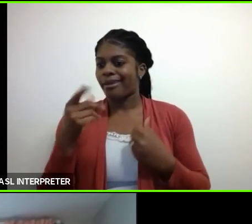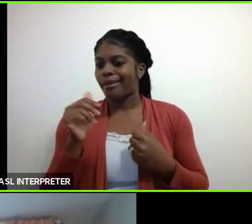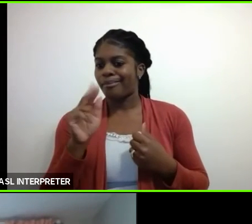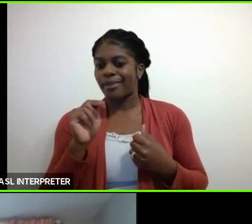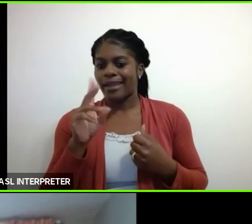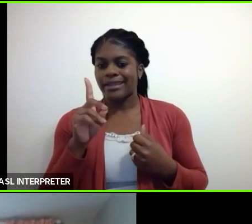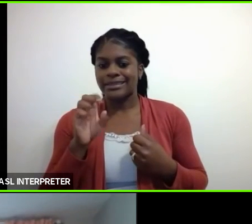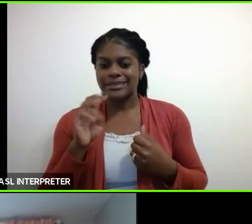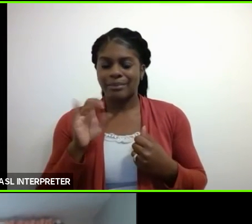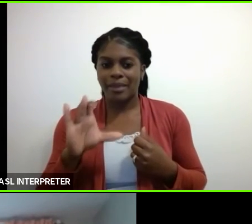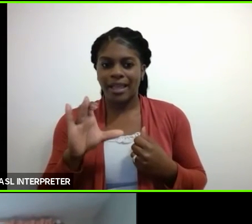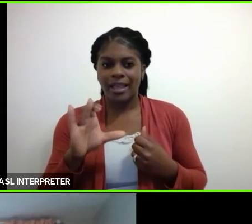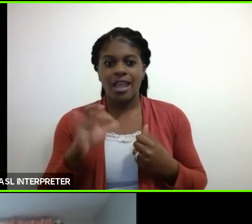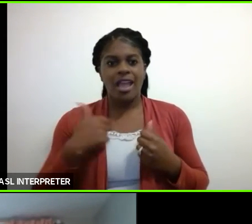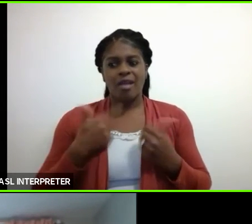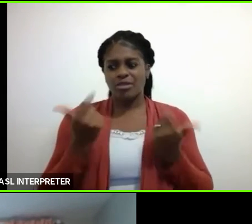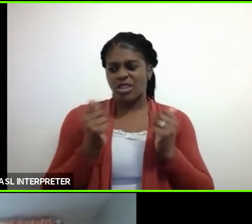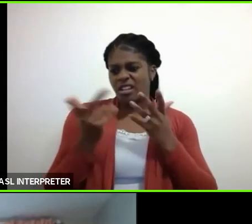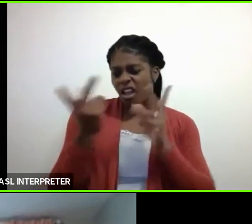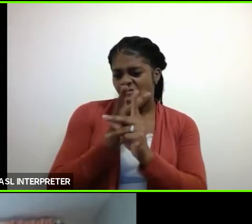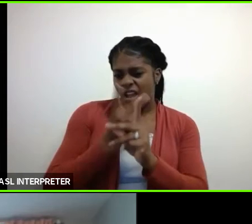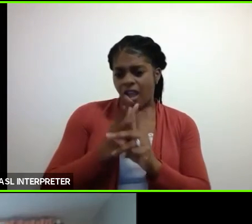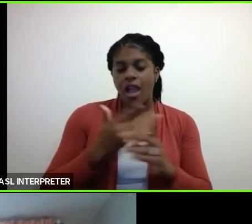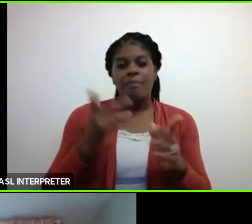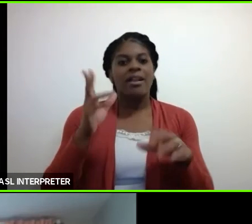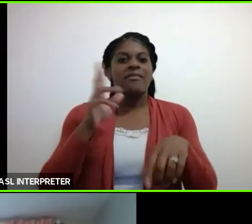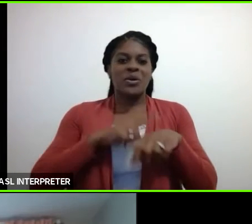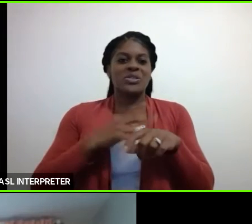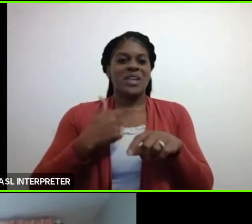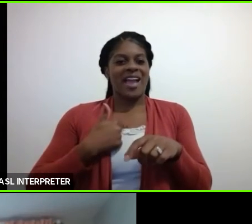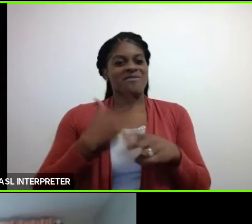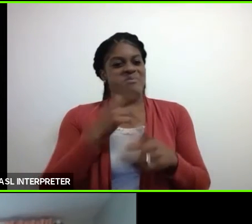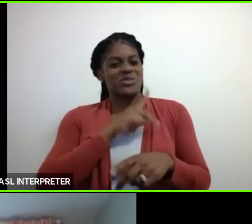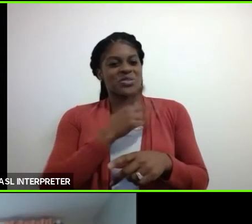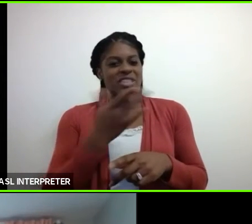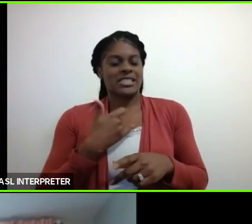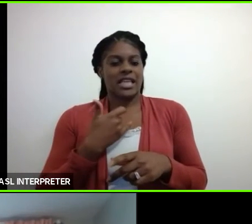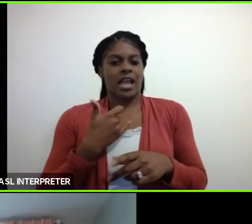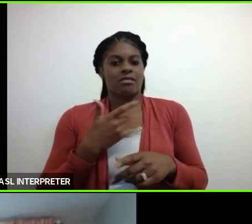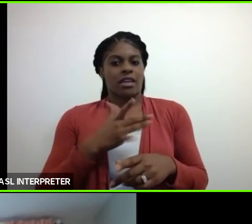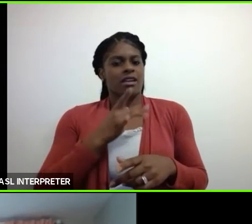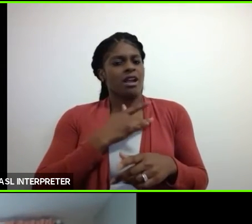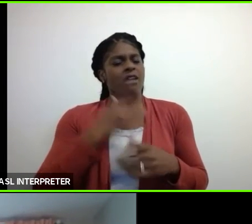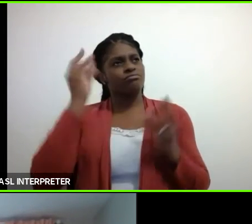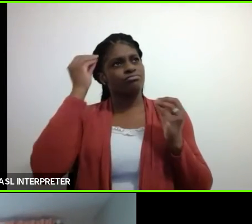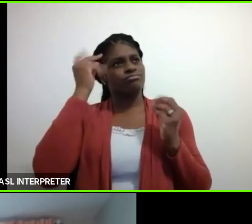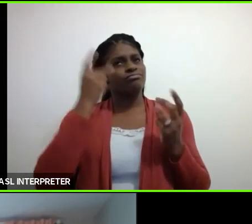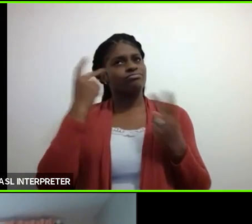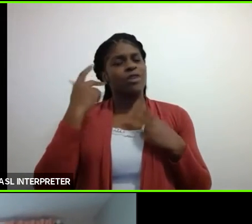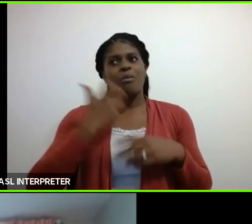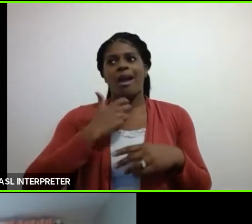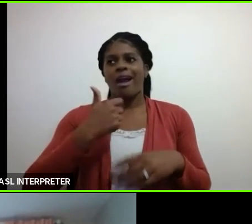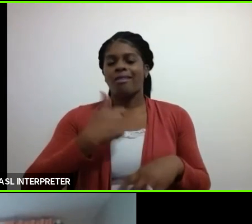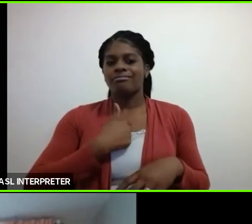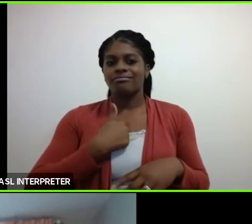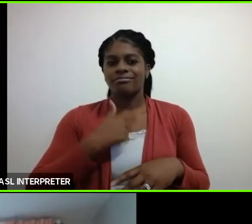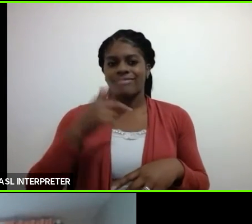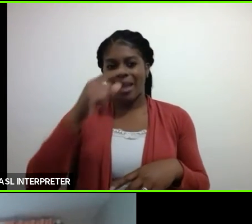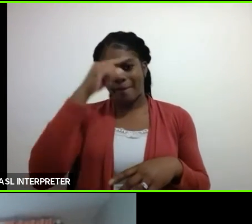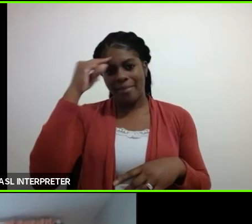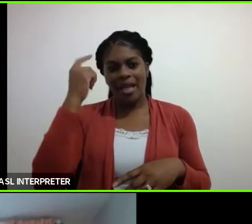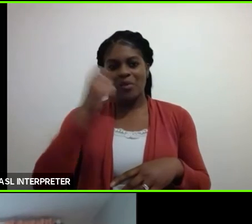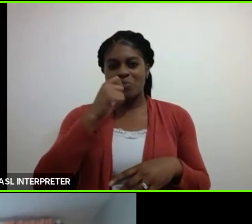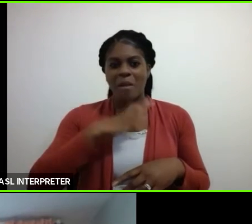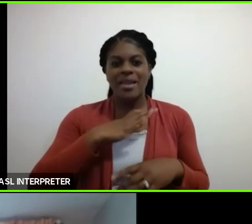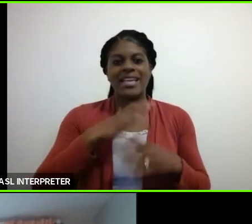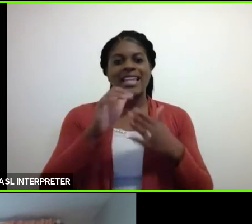working through this, of course, there were things that personally resonated with me as a Black woman and a leader that